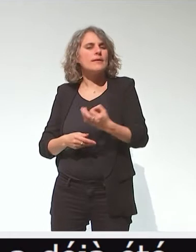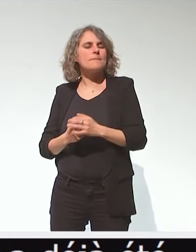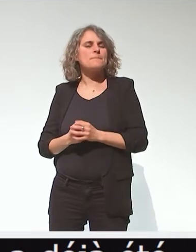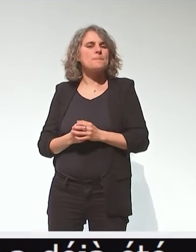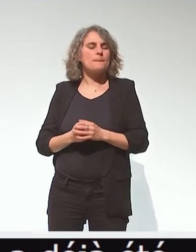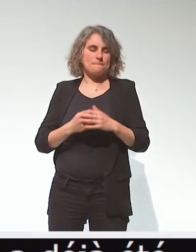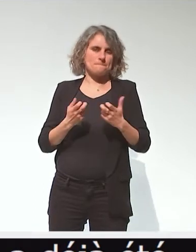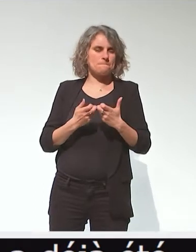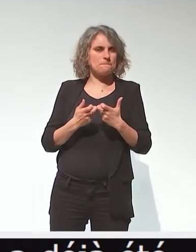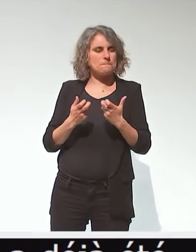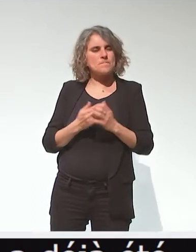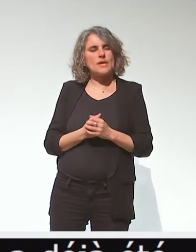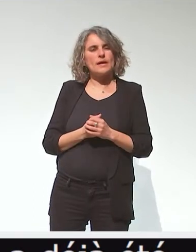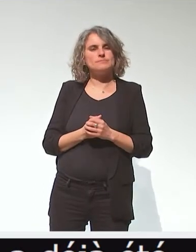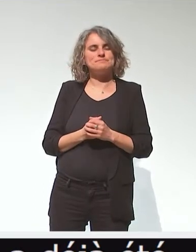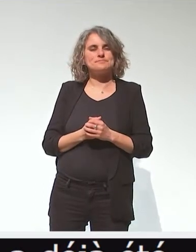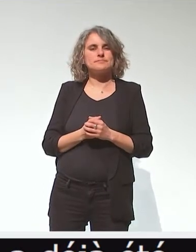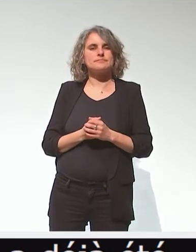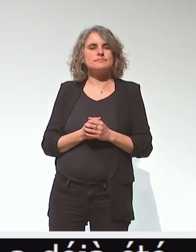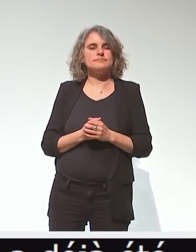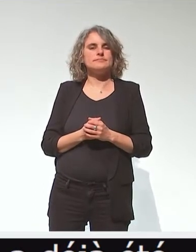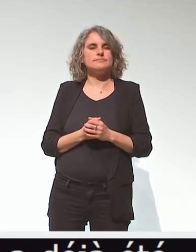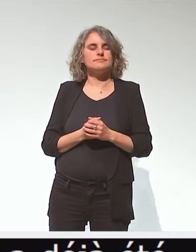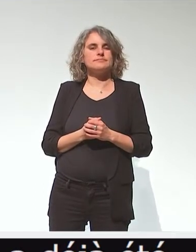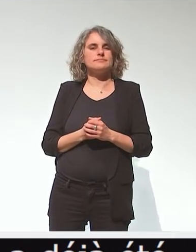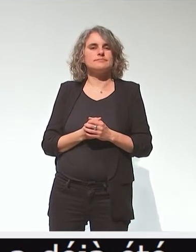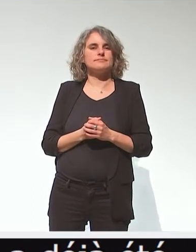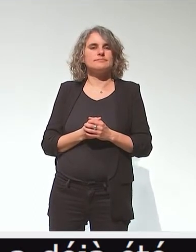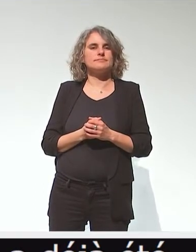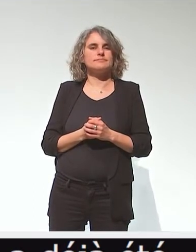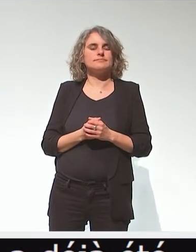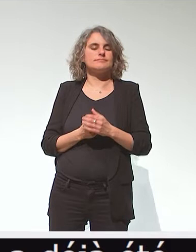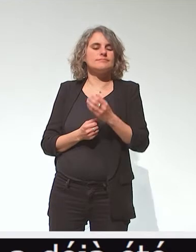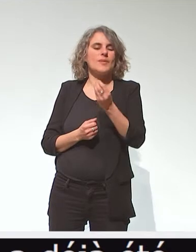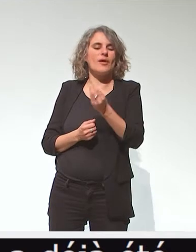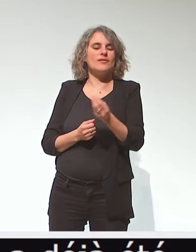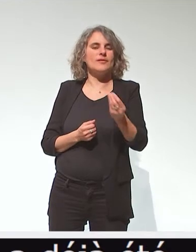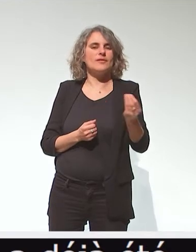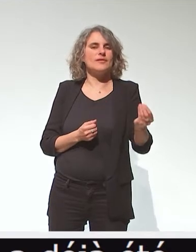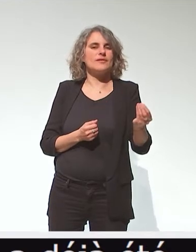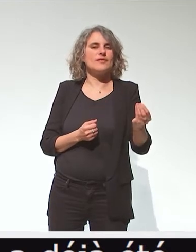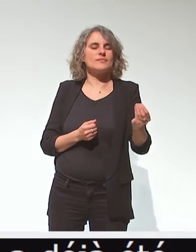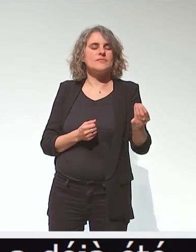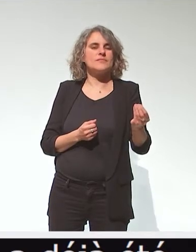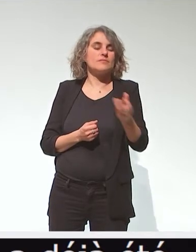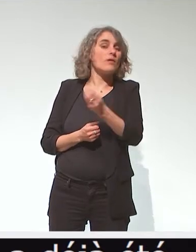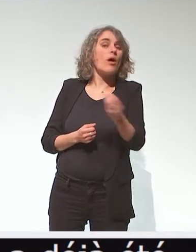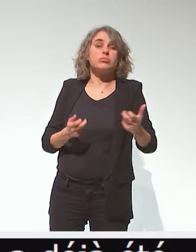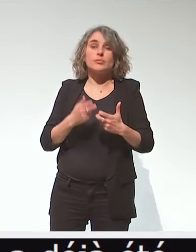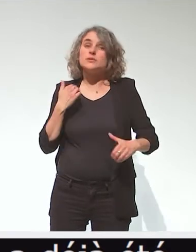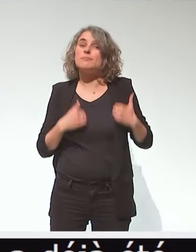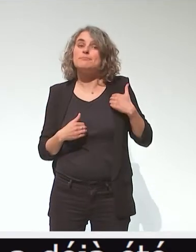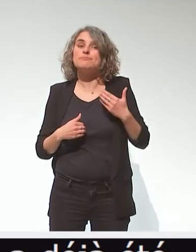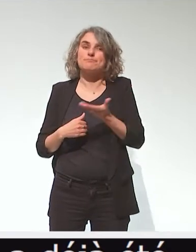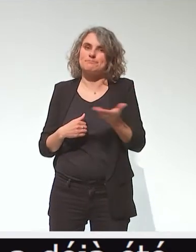disability to be recognized as having disability just because to receive the